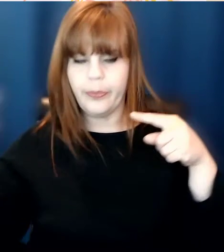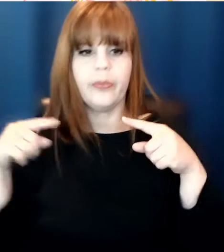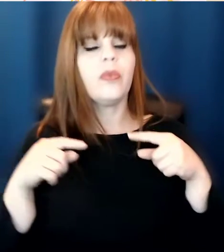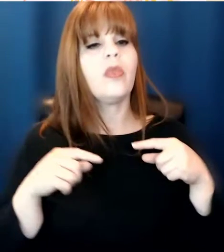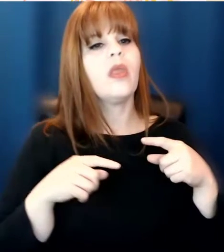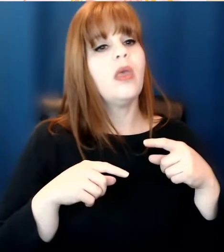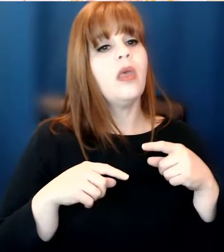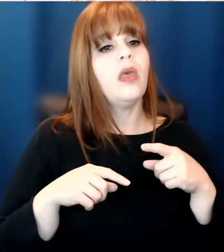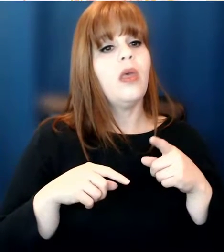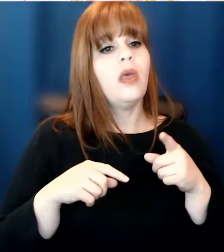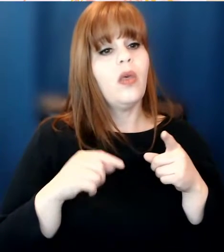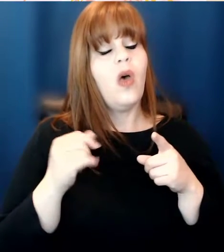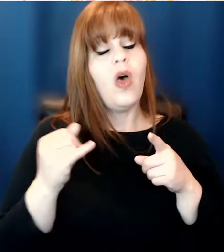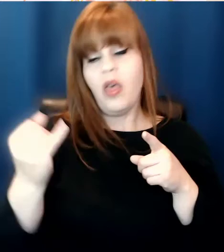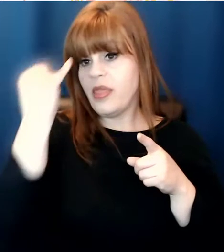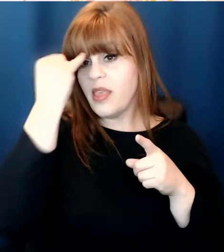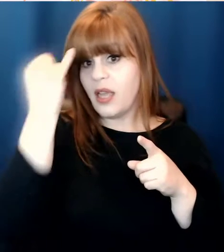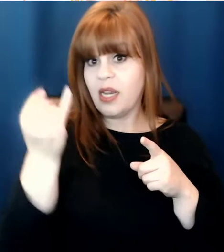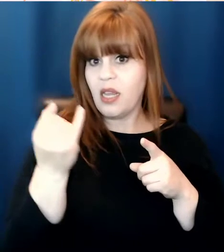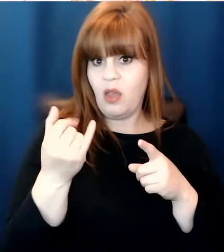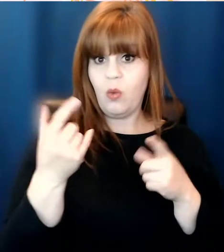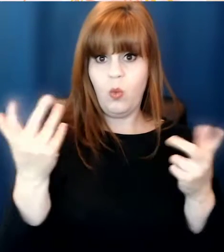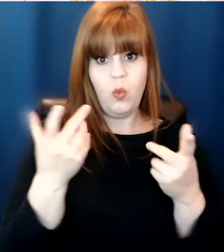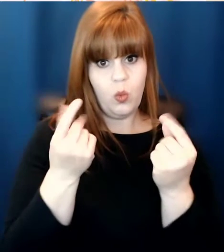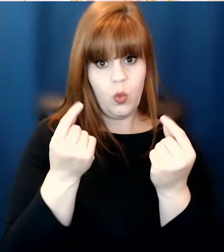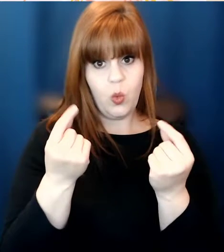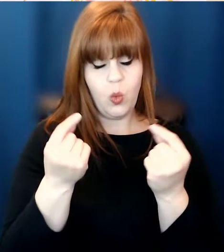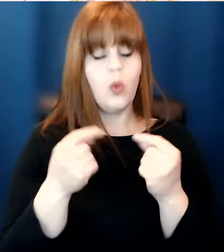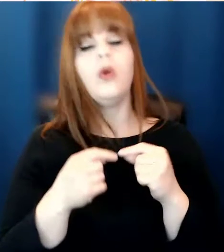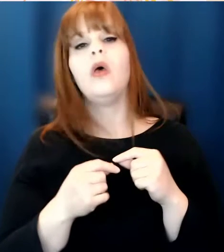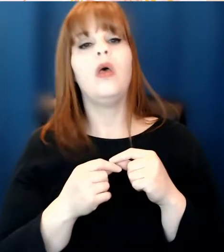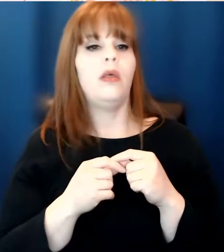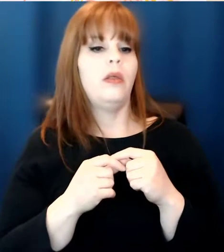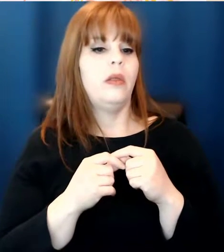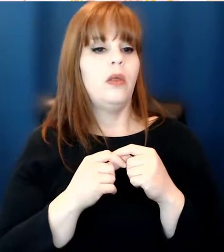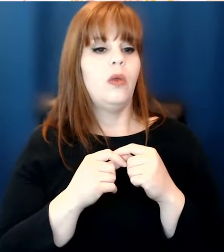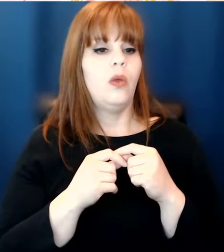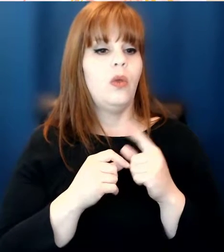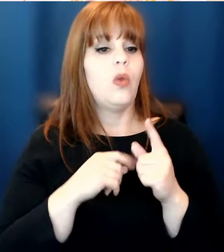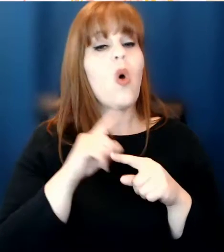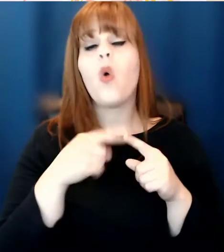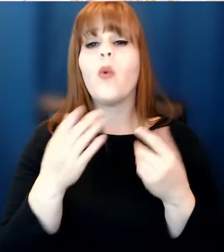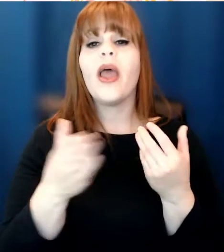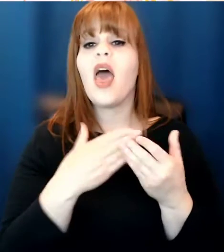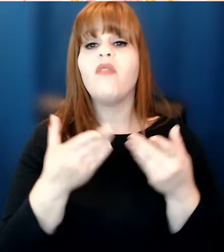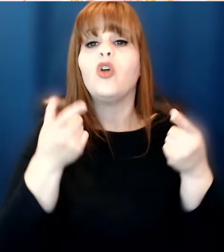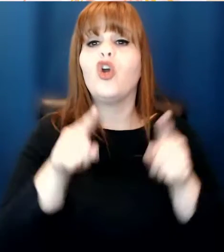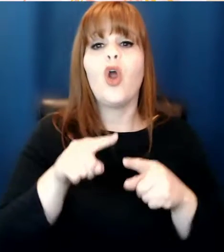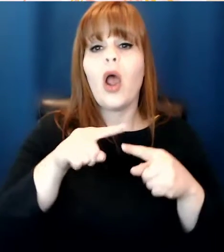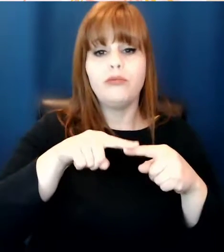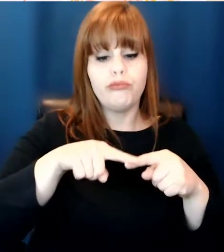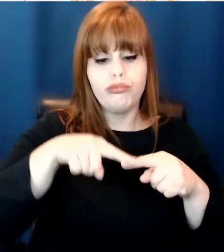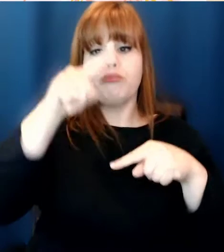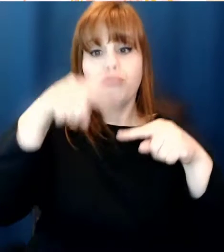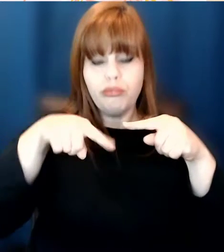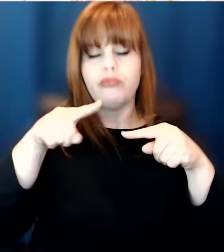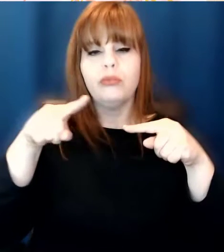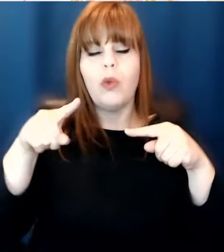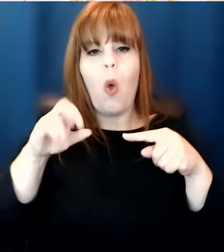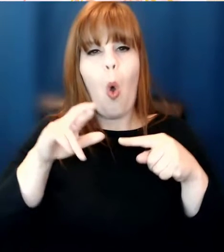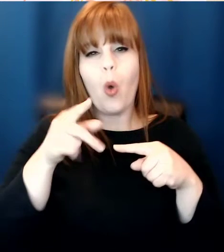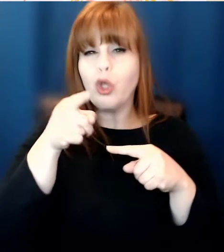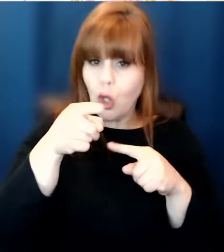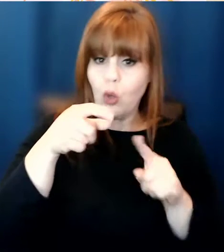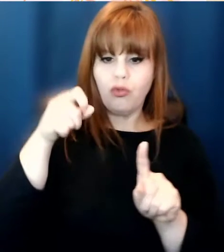that what you can do is whenever a spike occurs, or whenever you kind